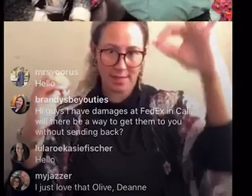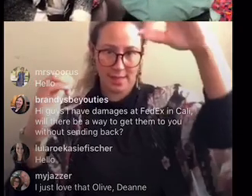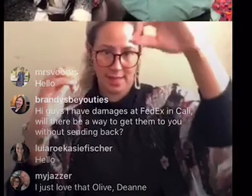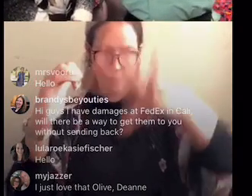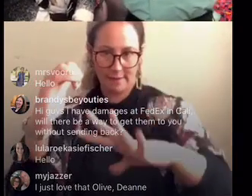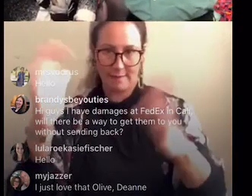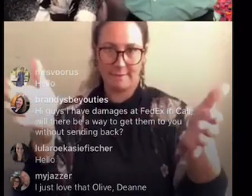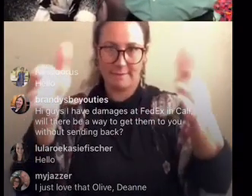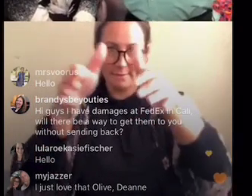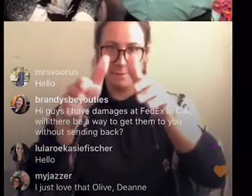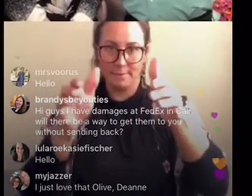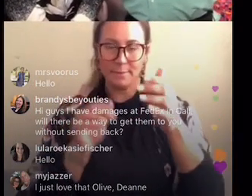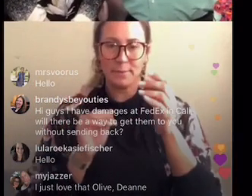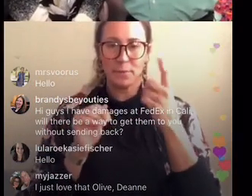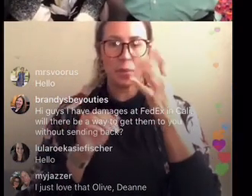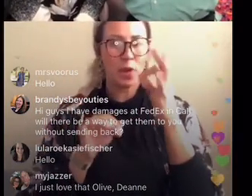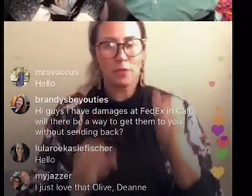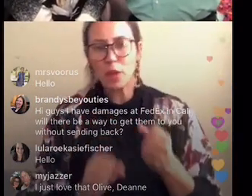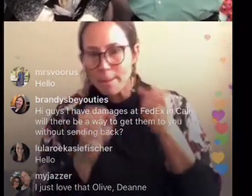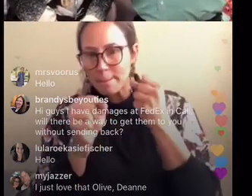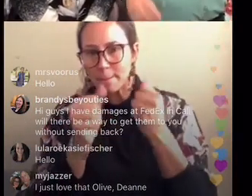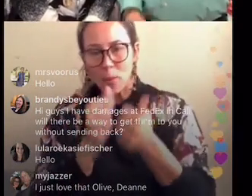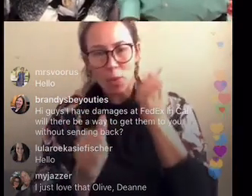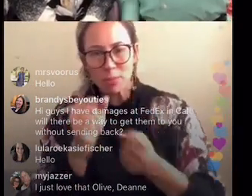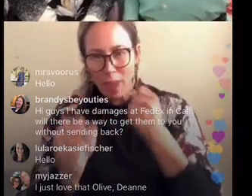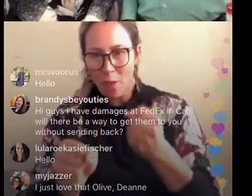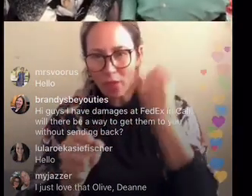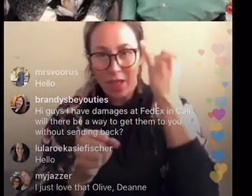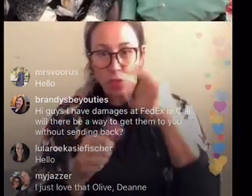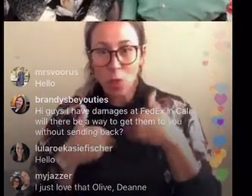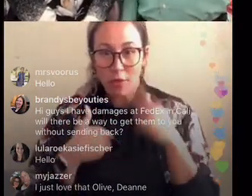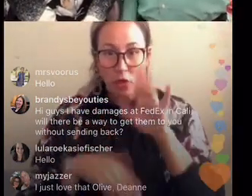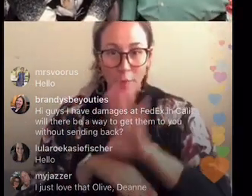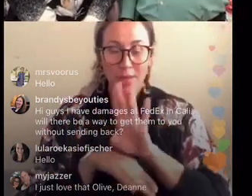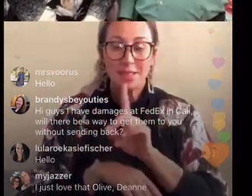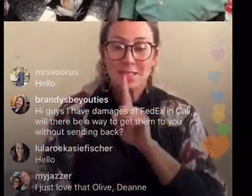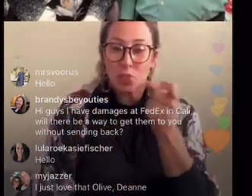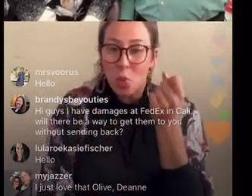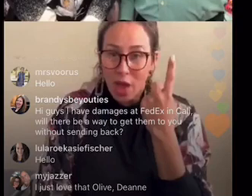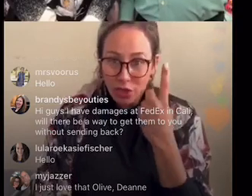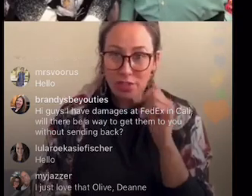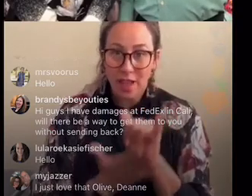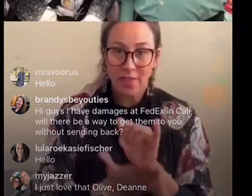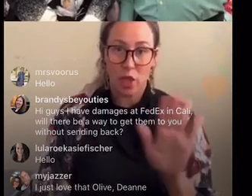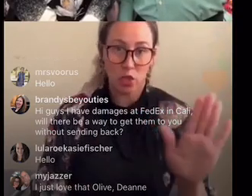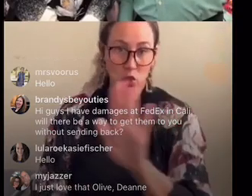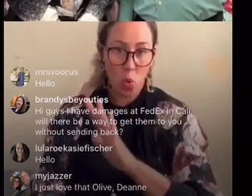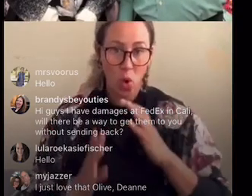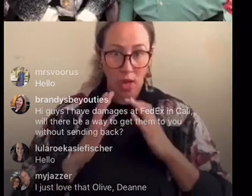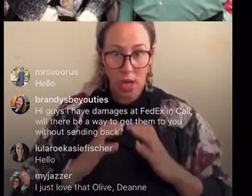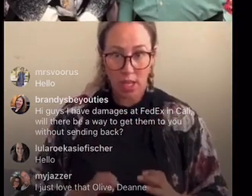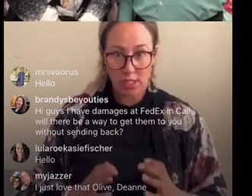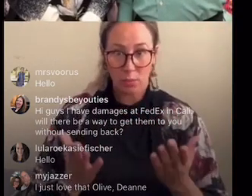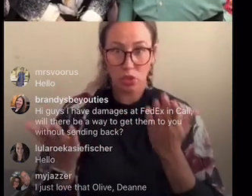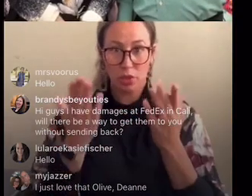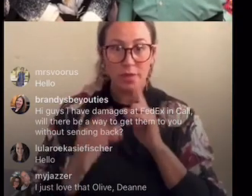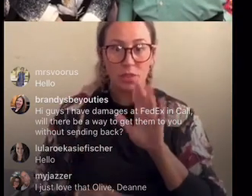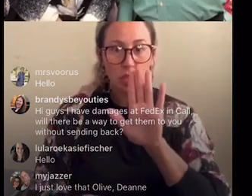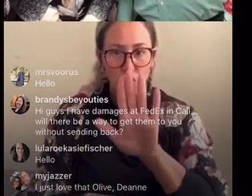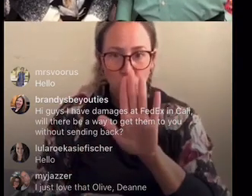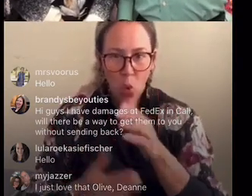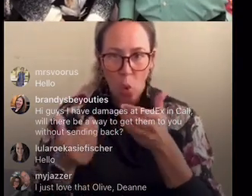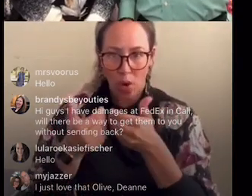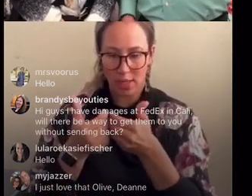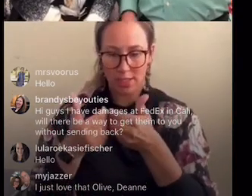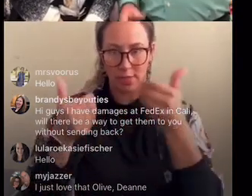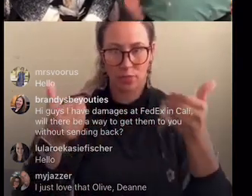most powerful idea you could have for your business, is to understand that your customer service is your differentiator.